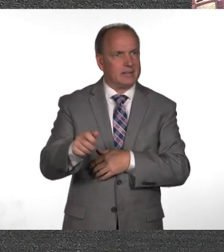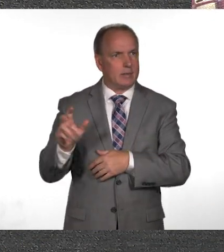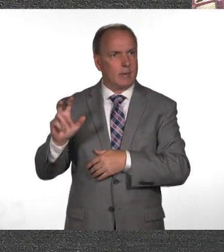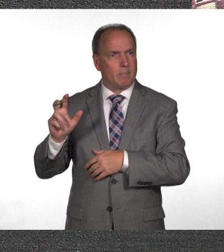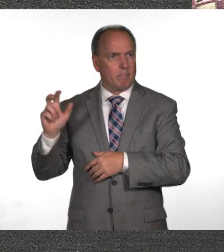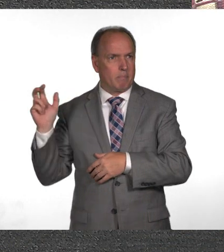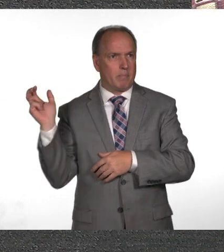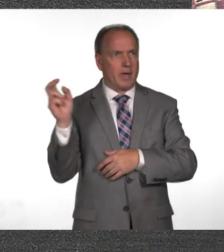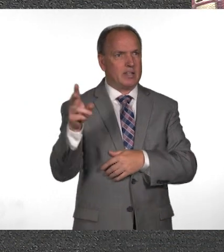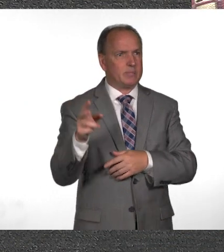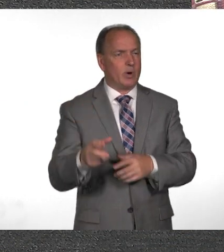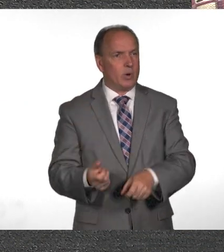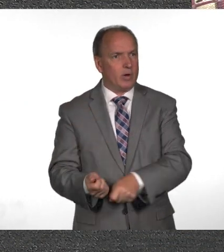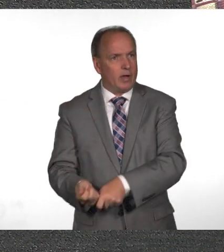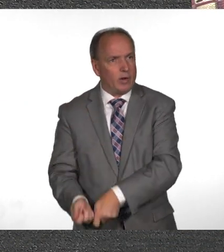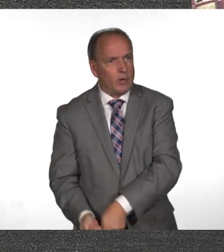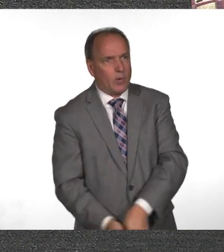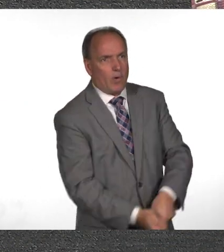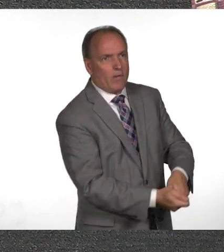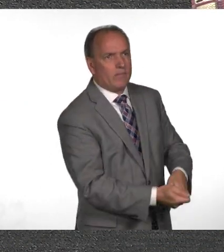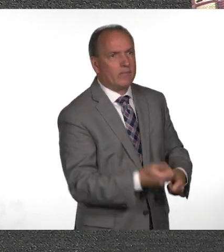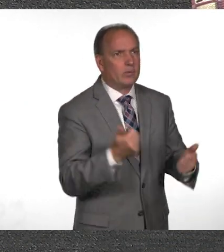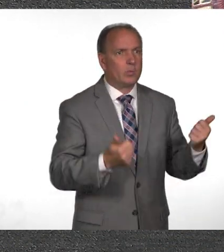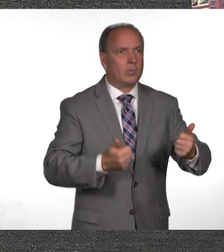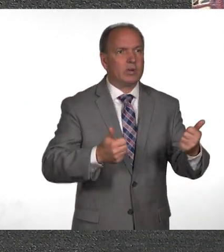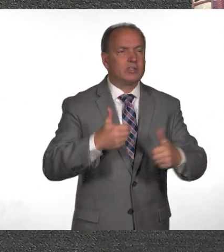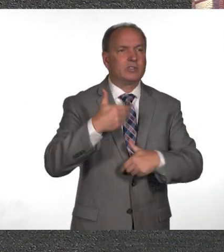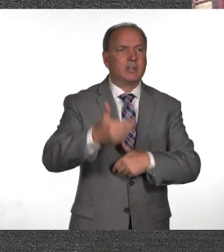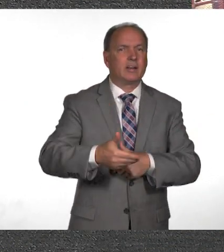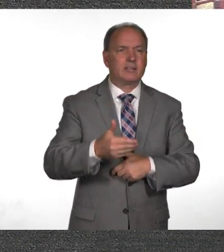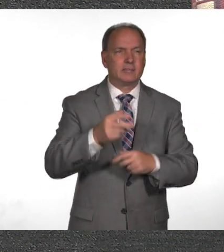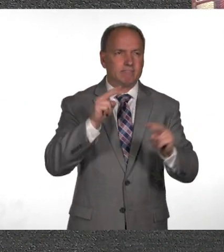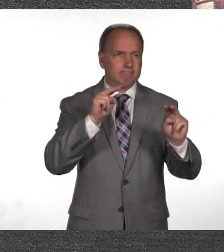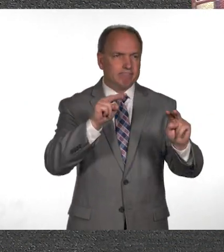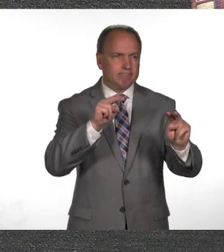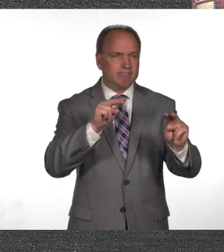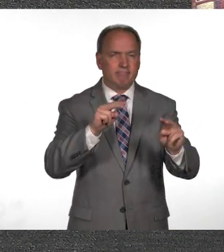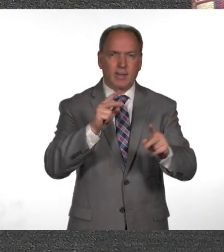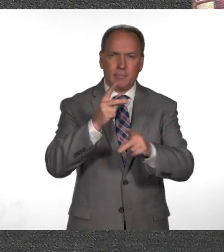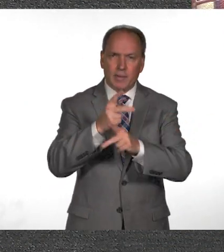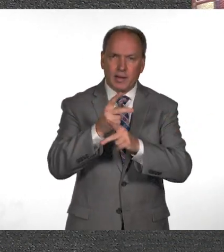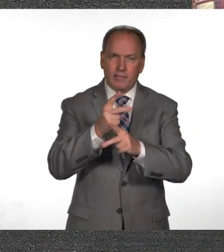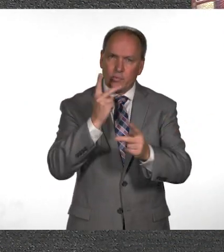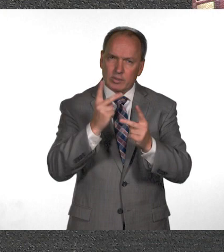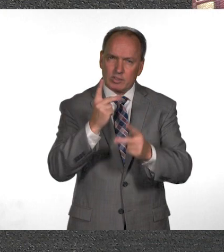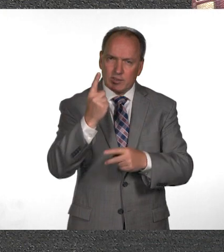you think would go next? Which one do you think? Look at them closely. What do you think?